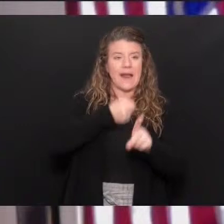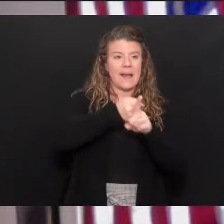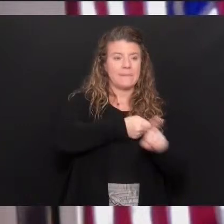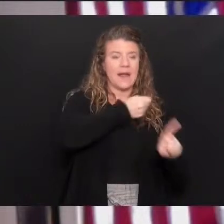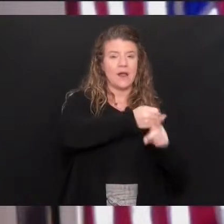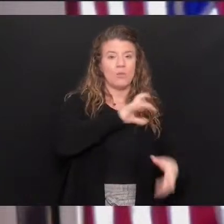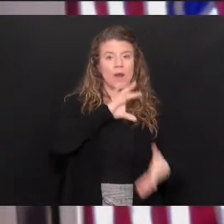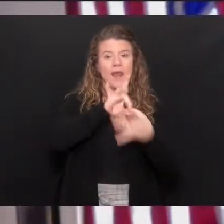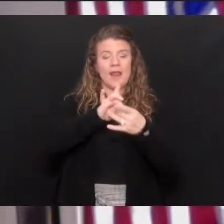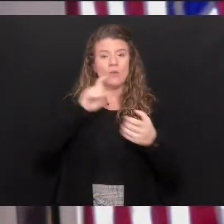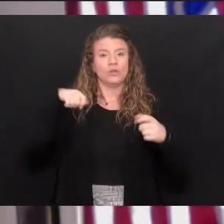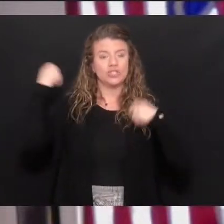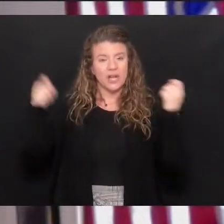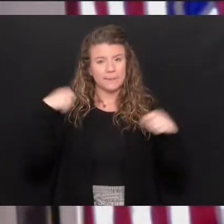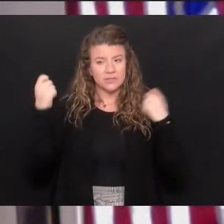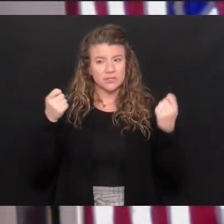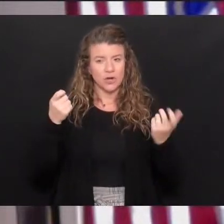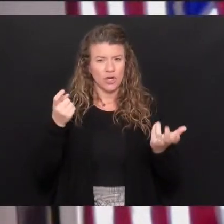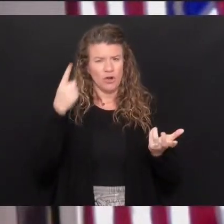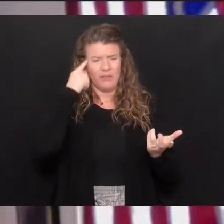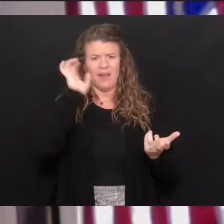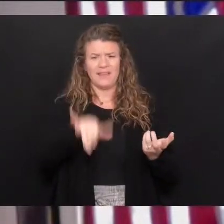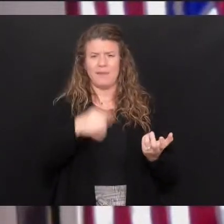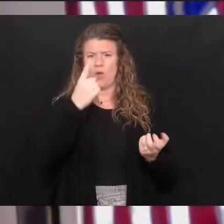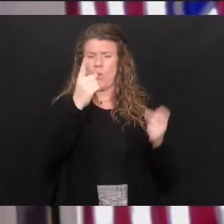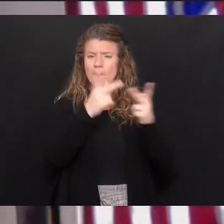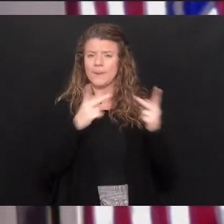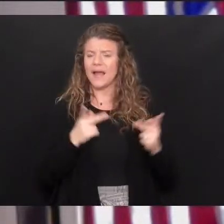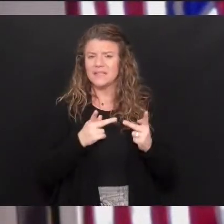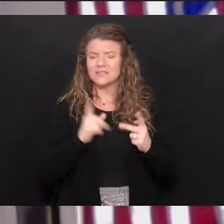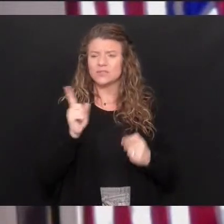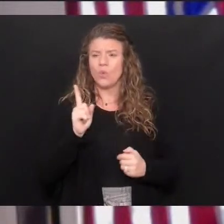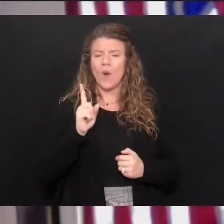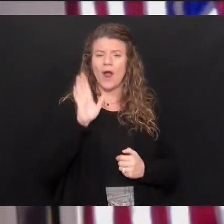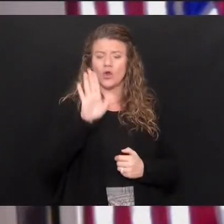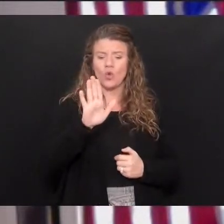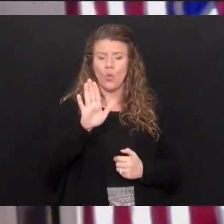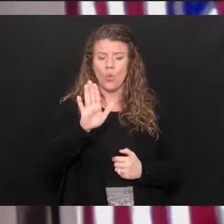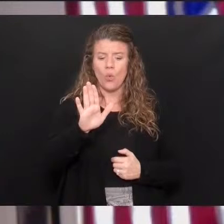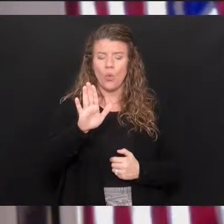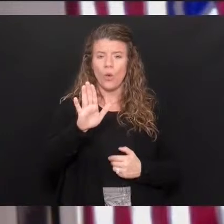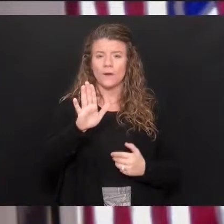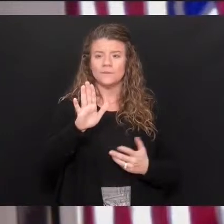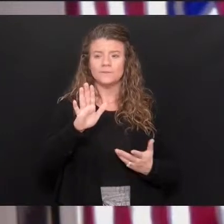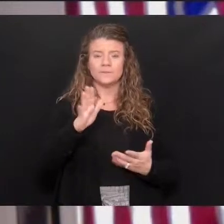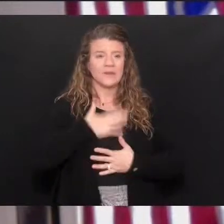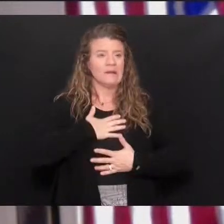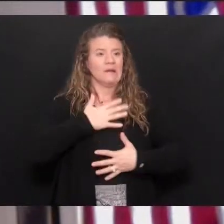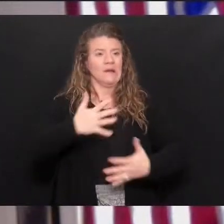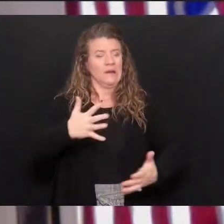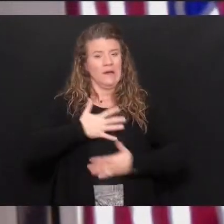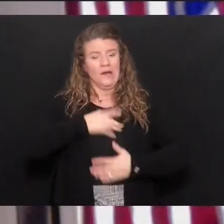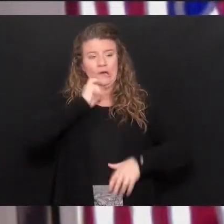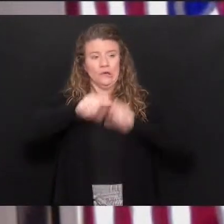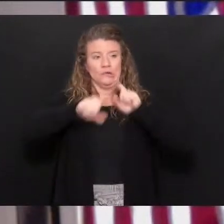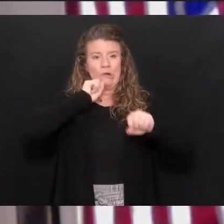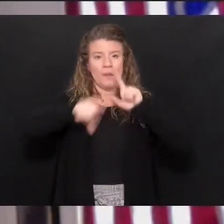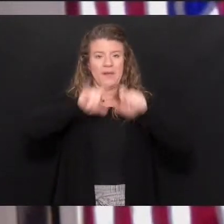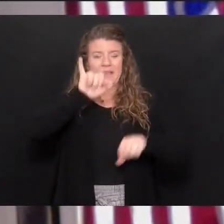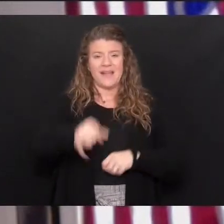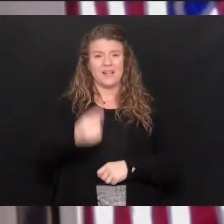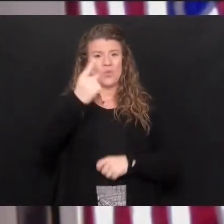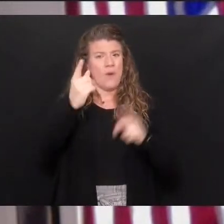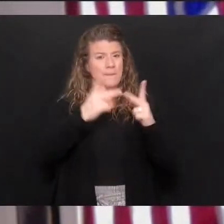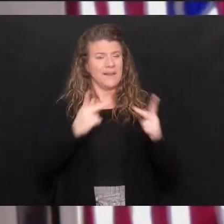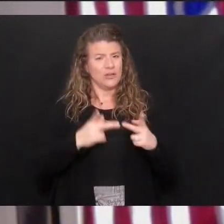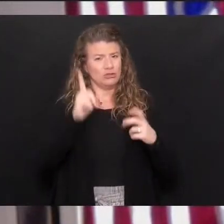related to gyms. You'd think that would be the one place, where you're, exhaling, putting a lot of droplets into the air. That'd be the one place you